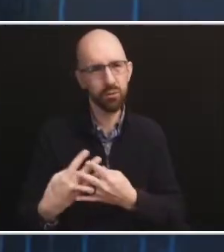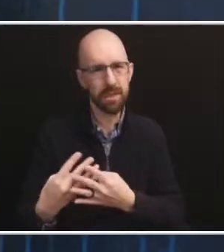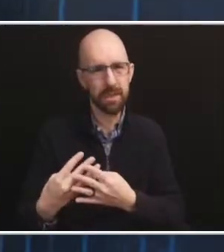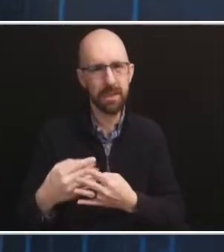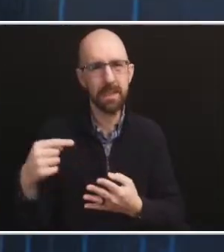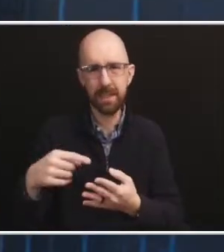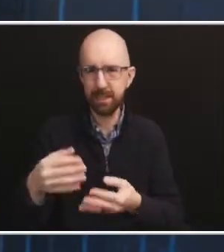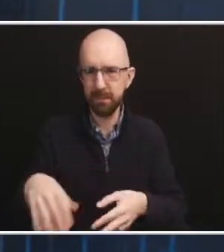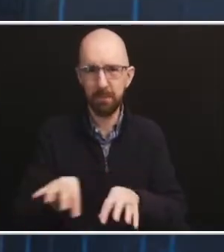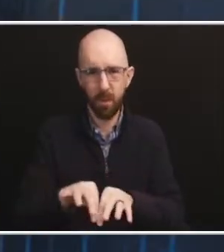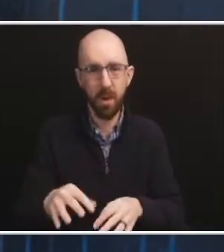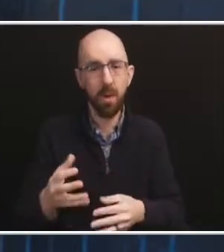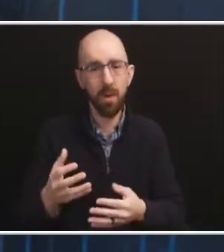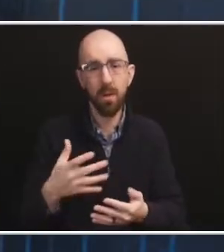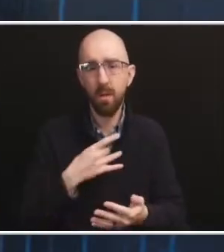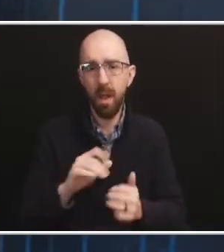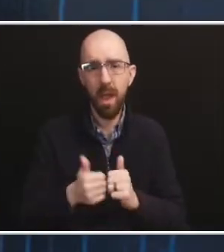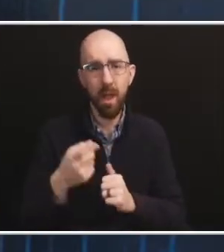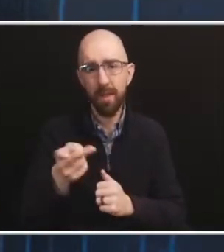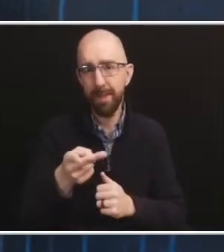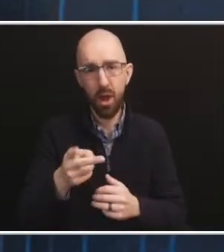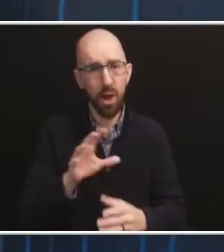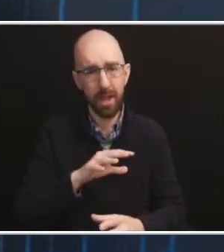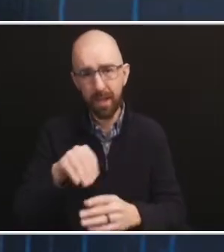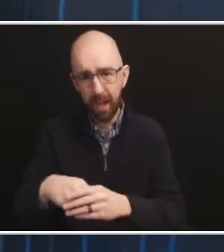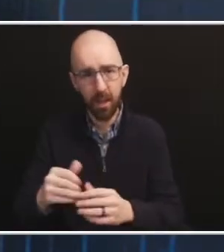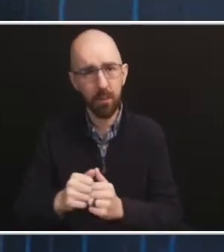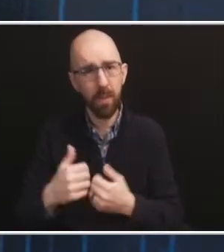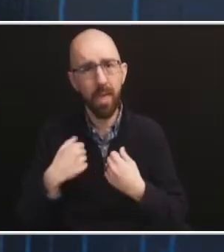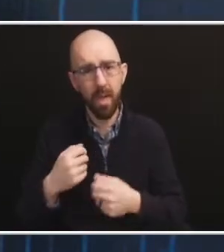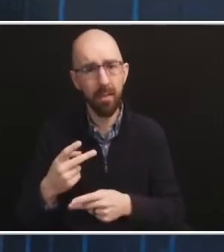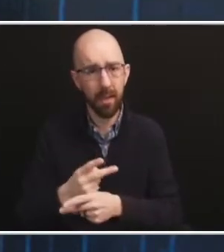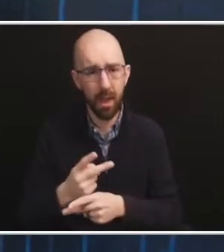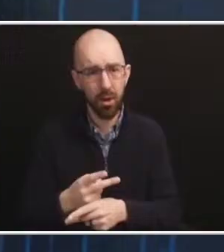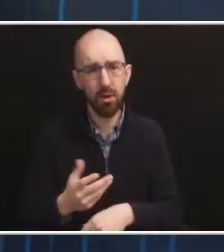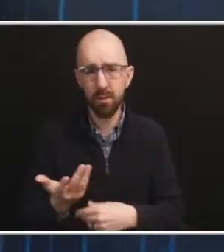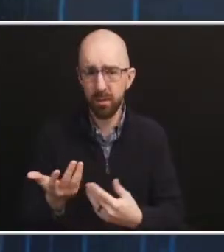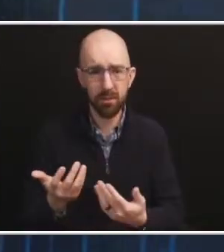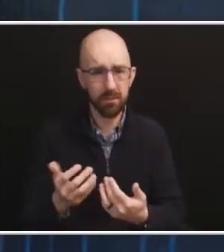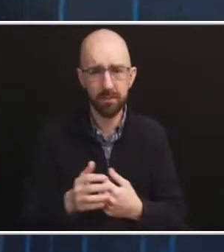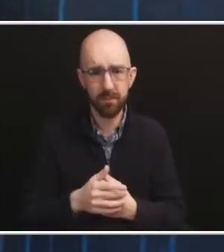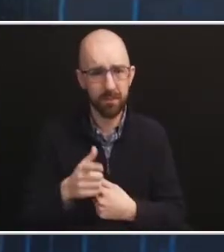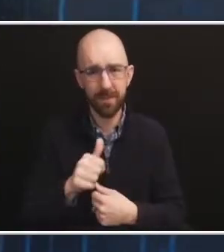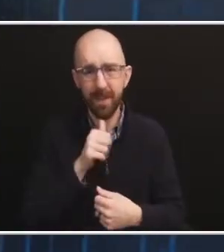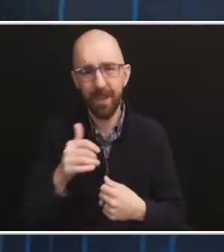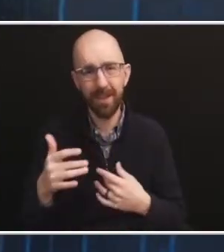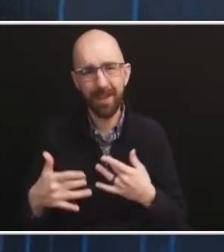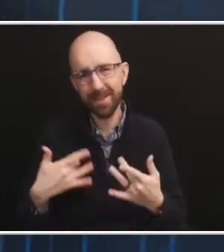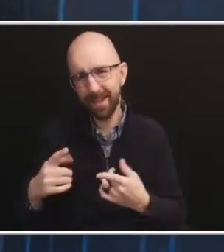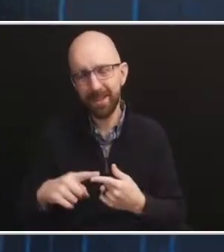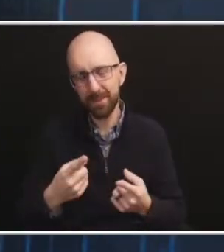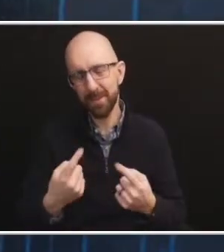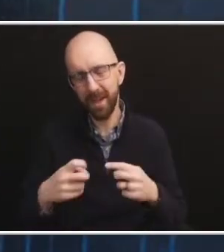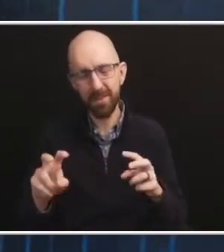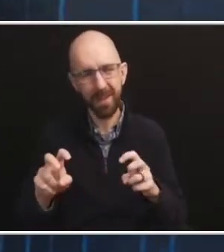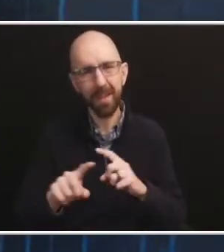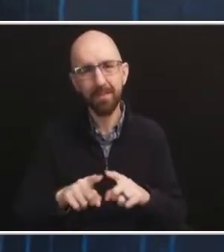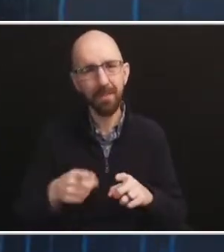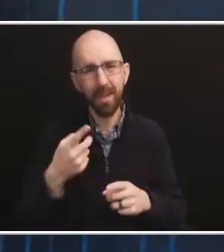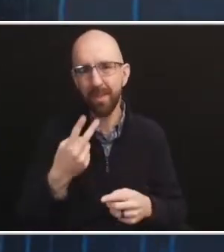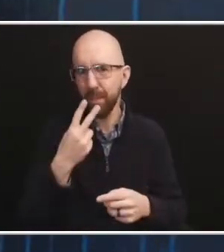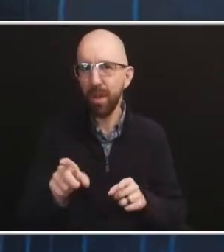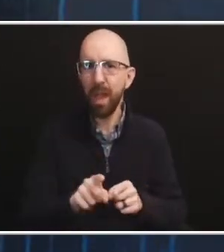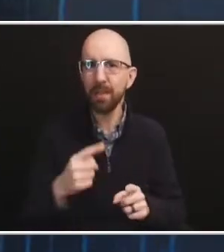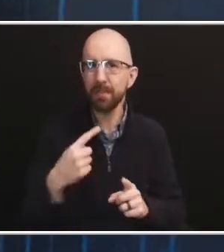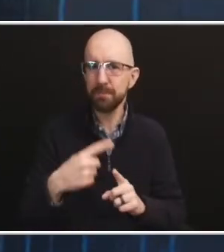I just really like how engaged they are in their healthcare. I won't say they're excited to come to Kansas City, but they always look at it as a positive because they know